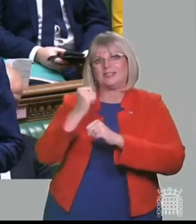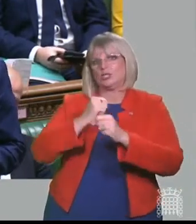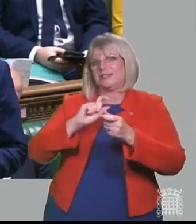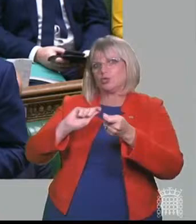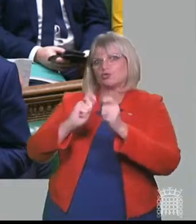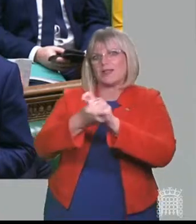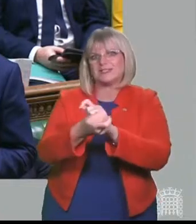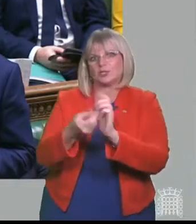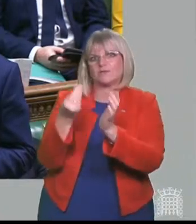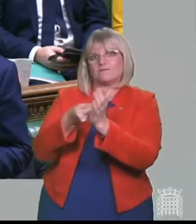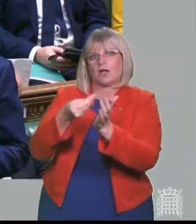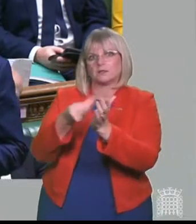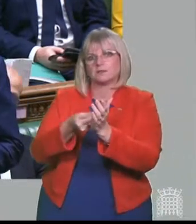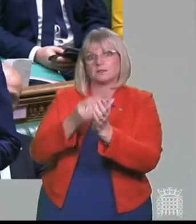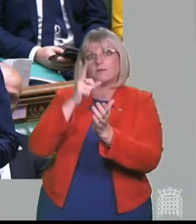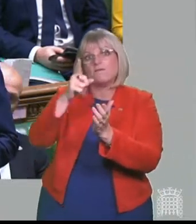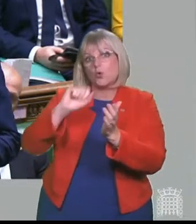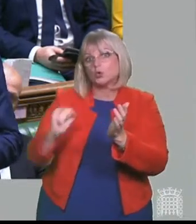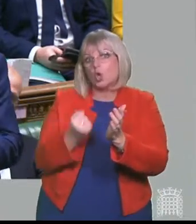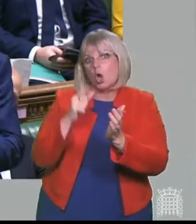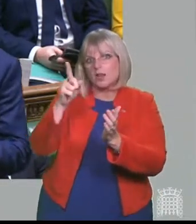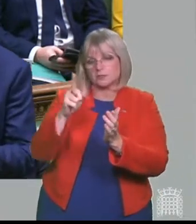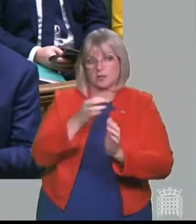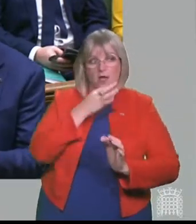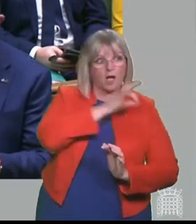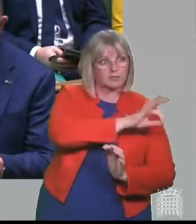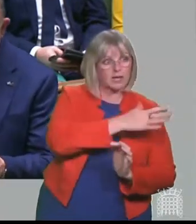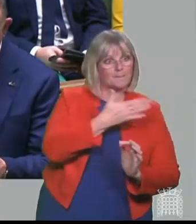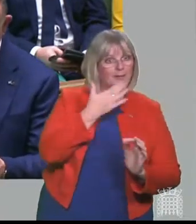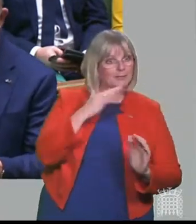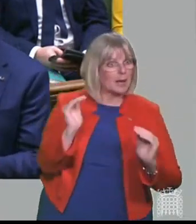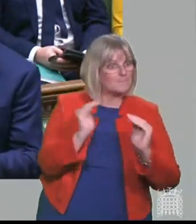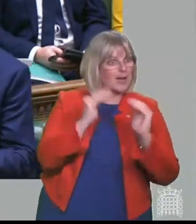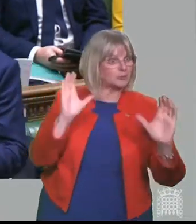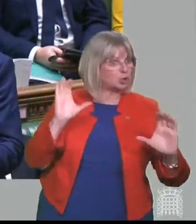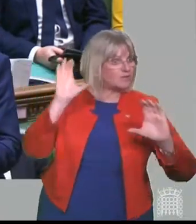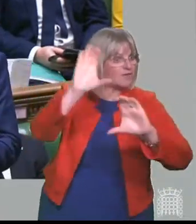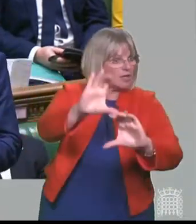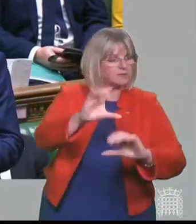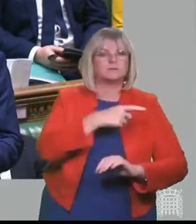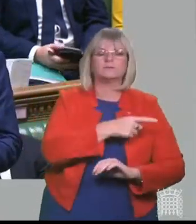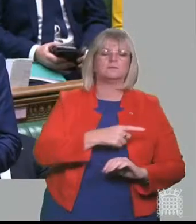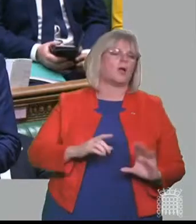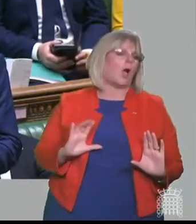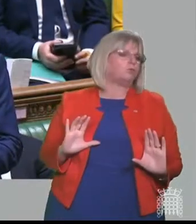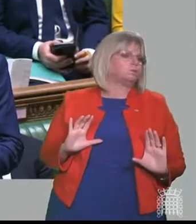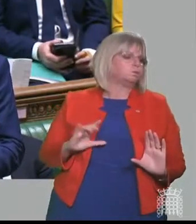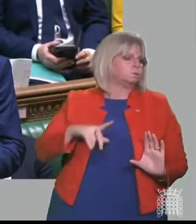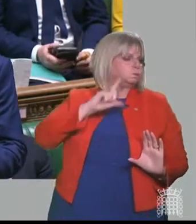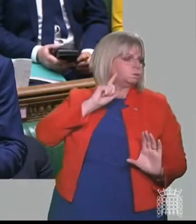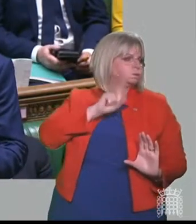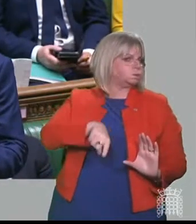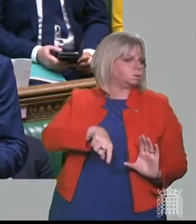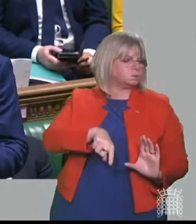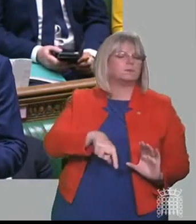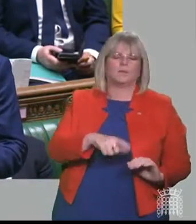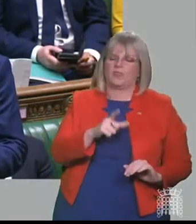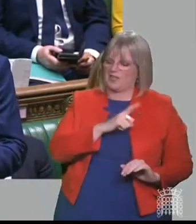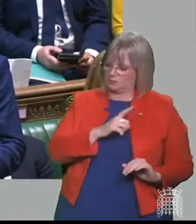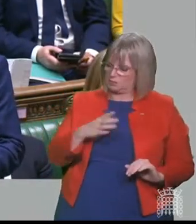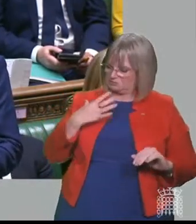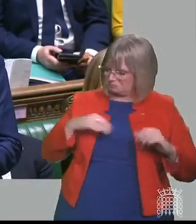to ignore that. He's chosen to ignore these opportunities, highlighting again why we need the full powers of independence in